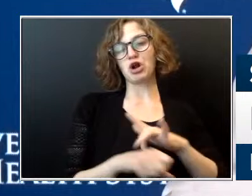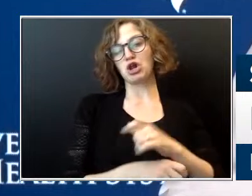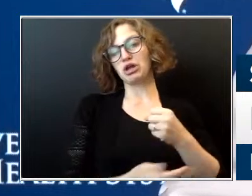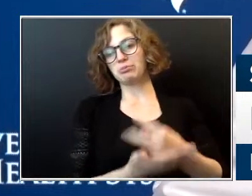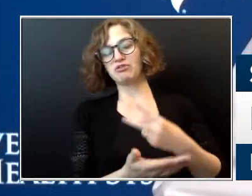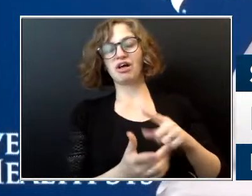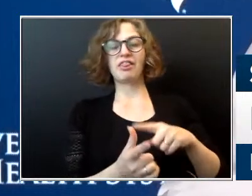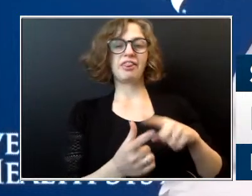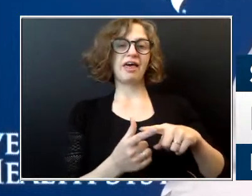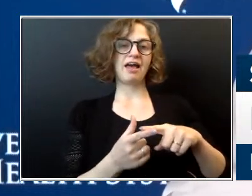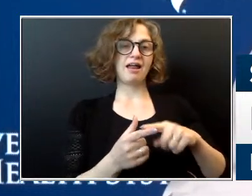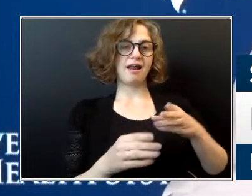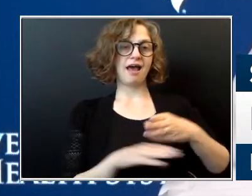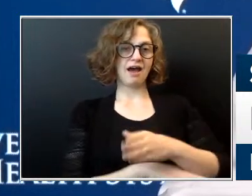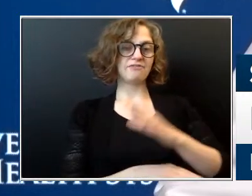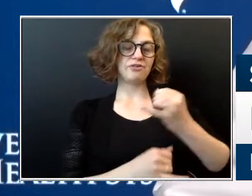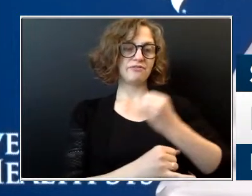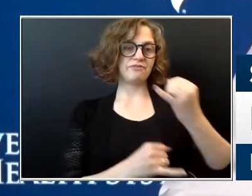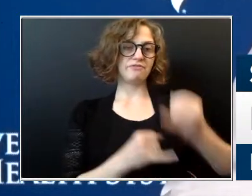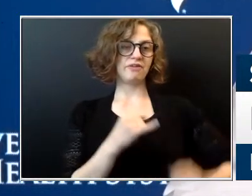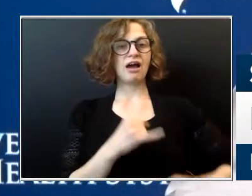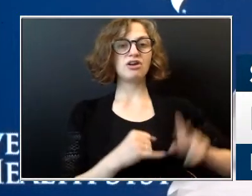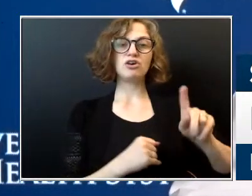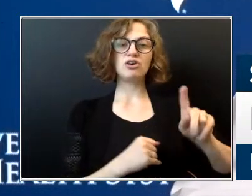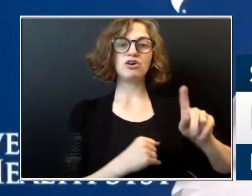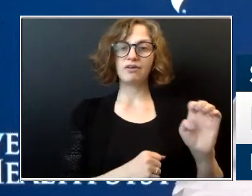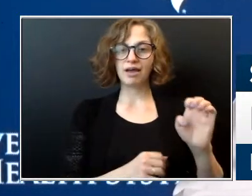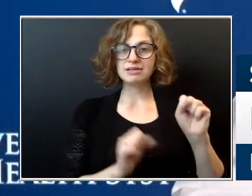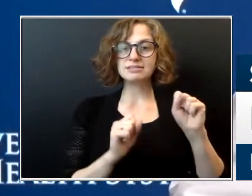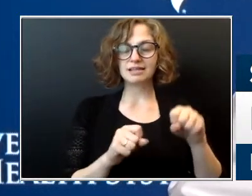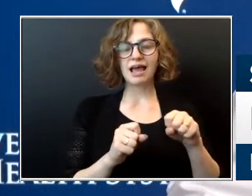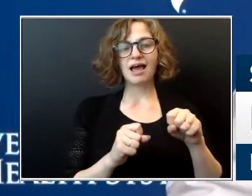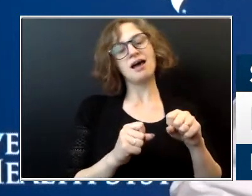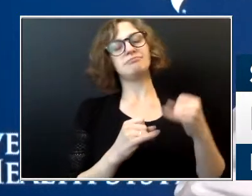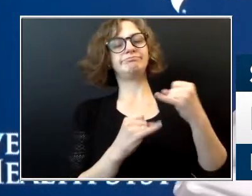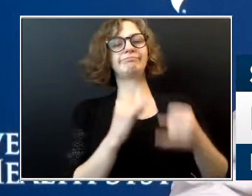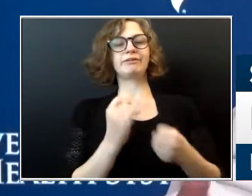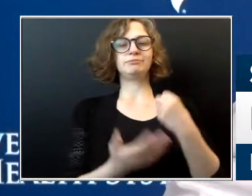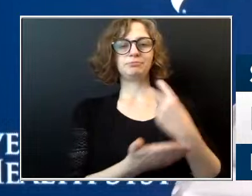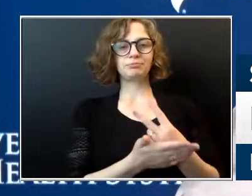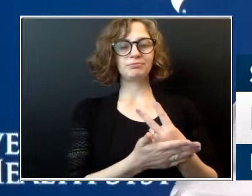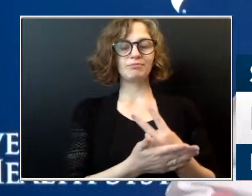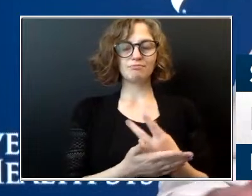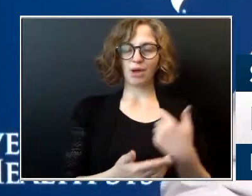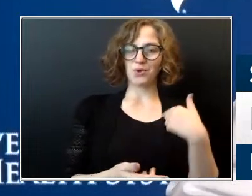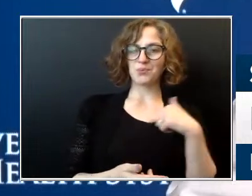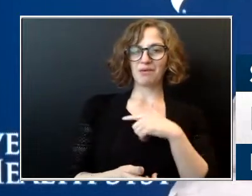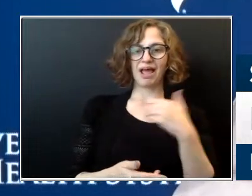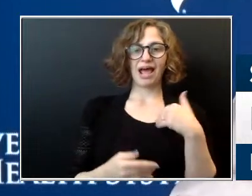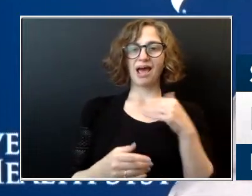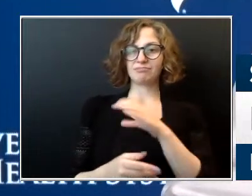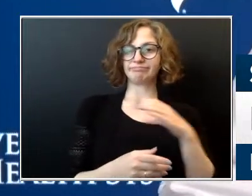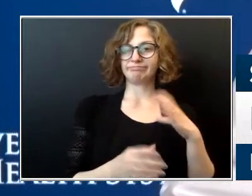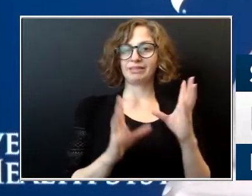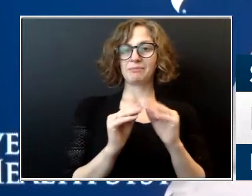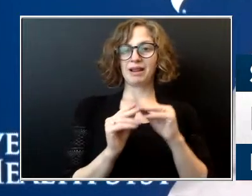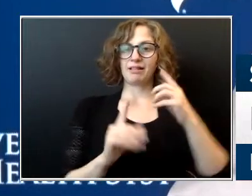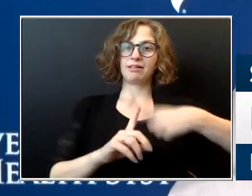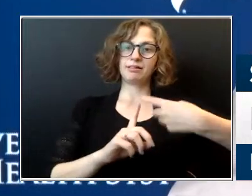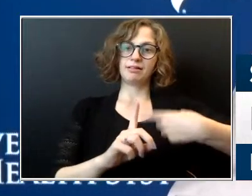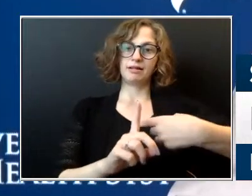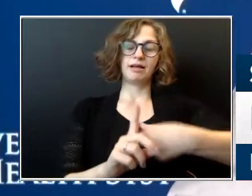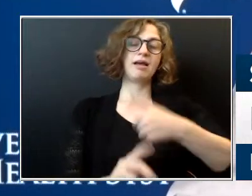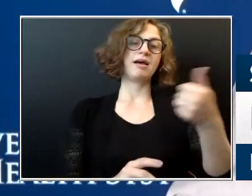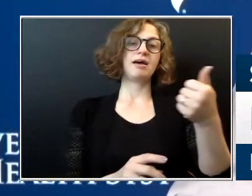like we're a comprehensive cancer center. We have this committee meeting every month, and any drug who get approved before we actually prescribe, we have